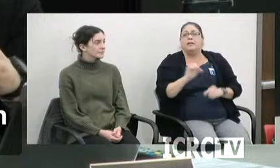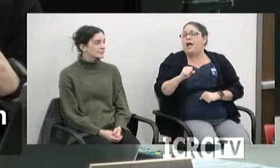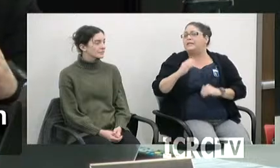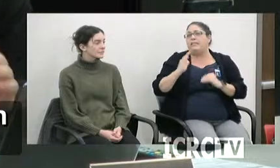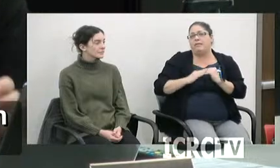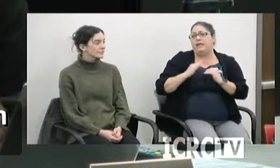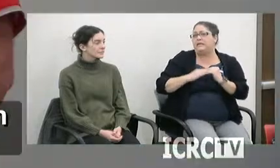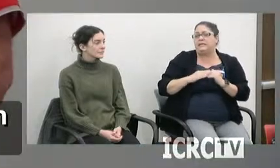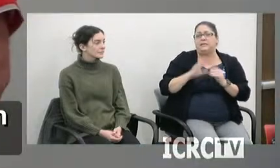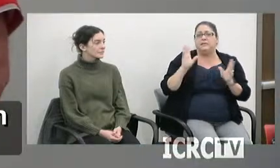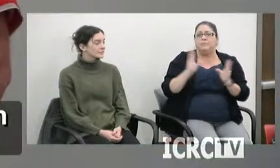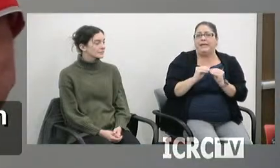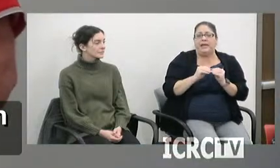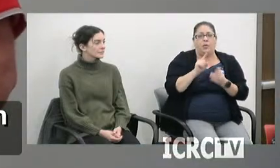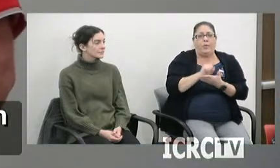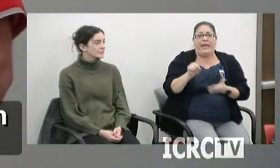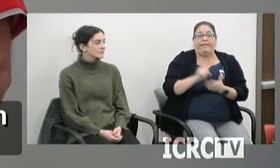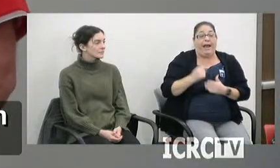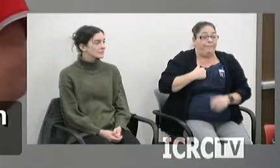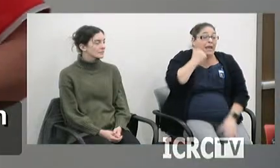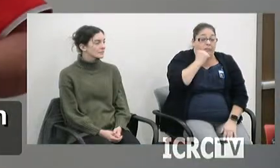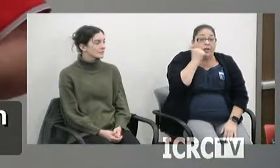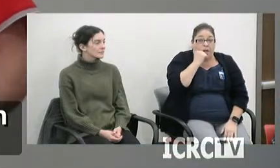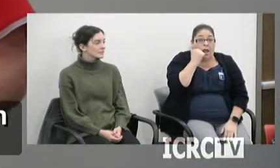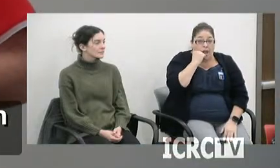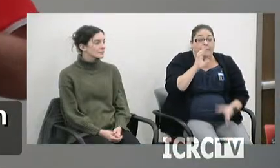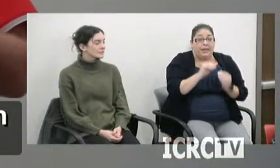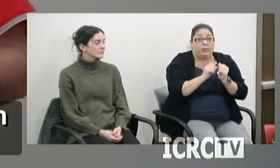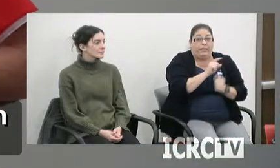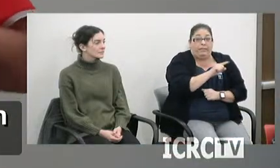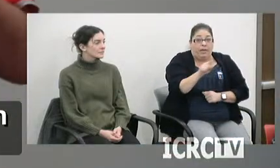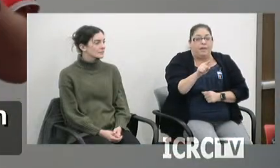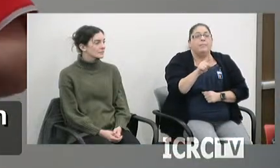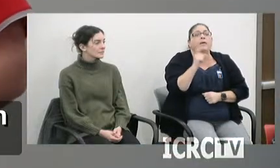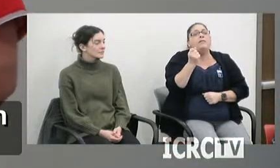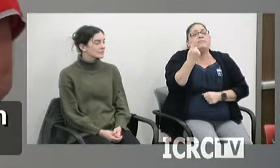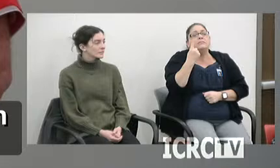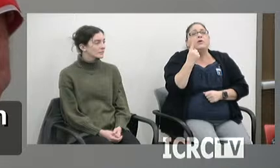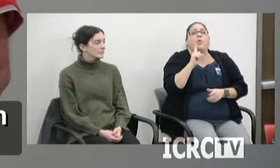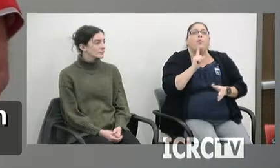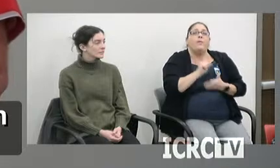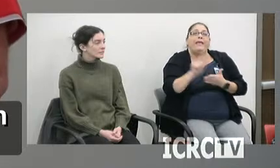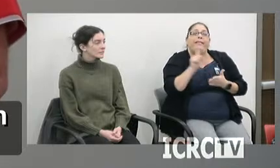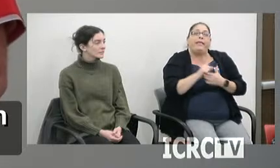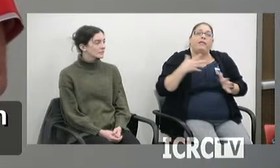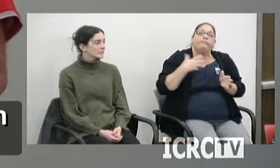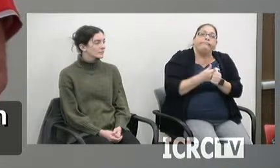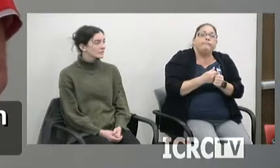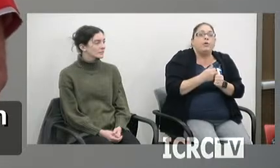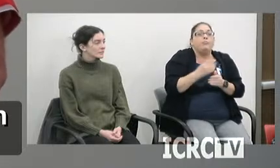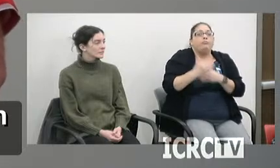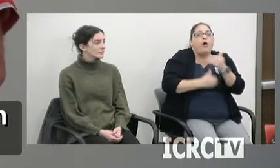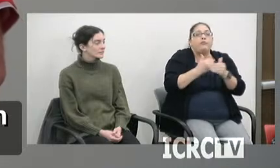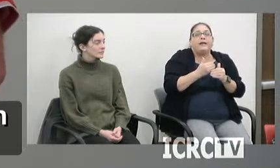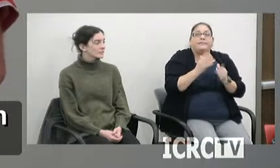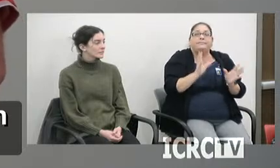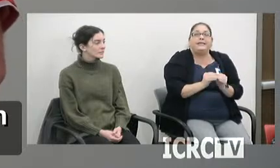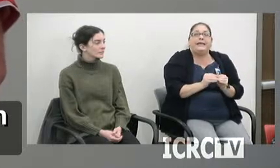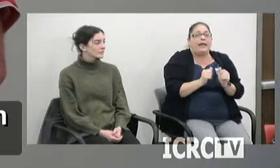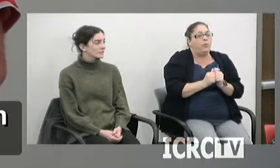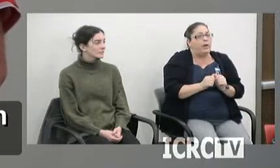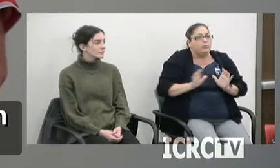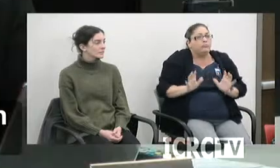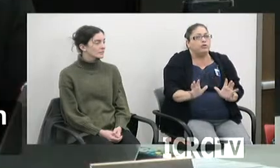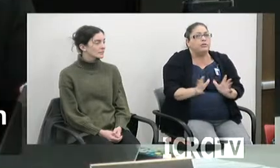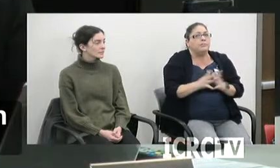I'm meeting with them on a daily basis, but we have weekly projects meetings, and then we have a monthly core meeting. And we're doing everything we can, I